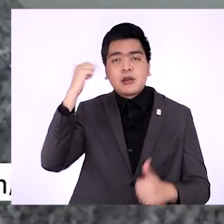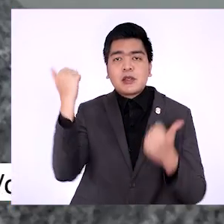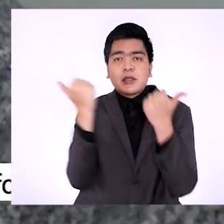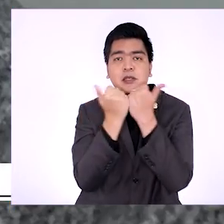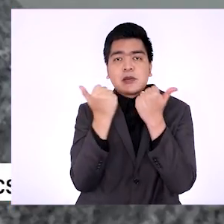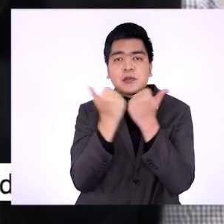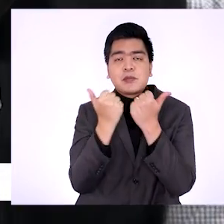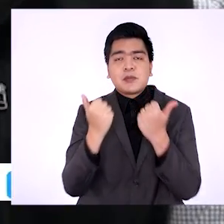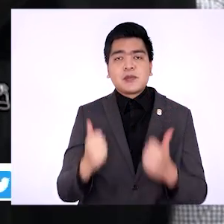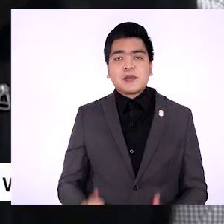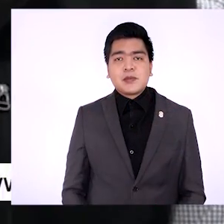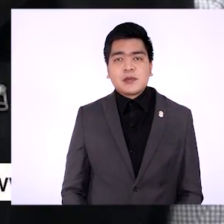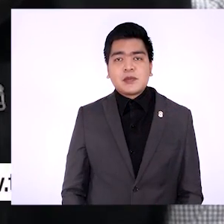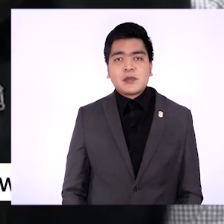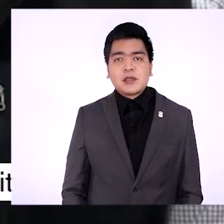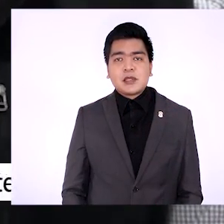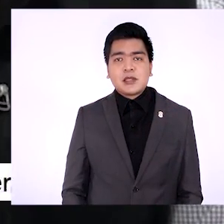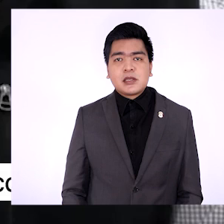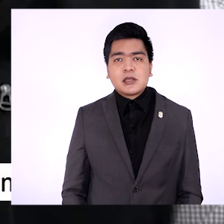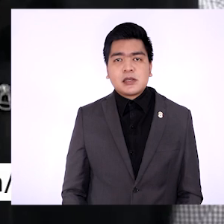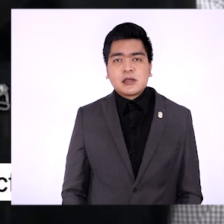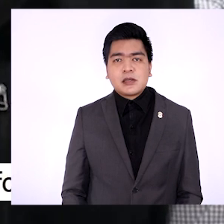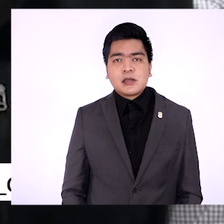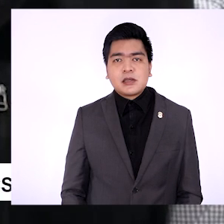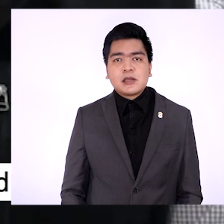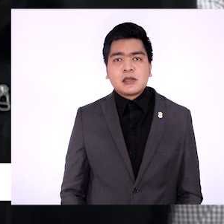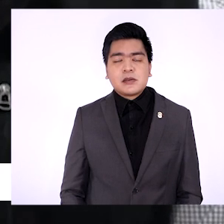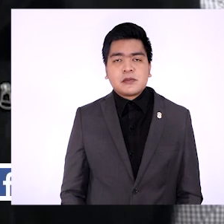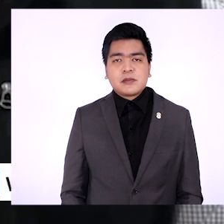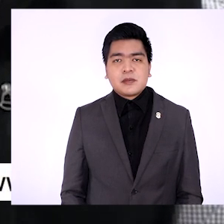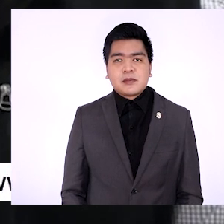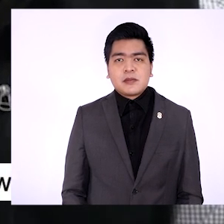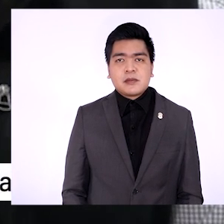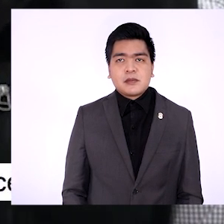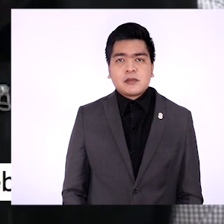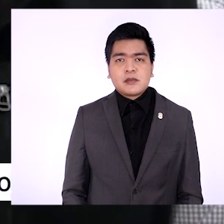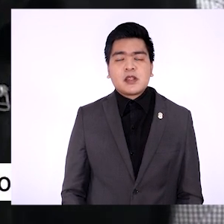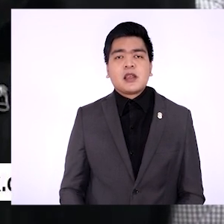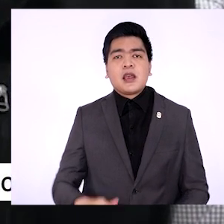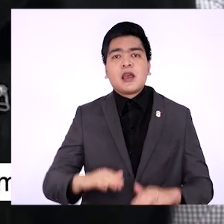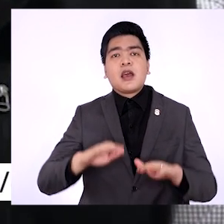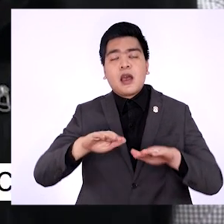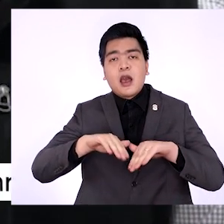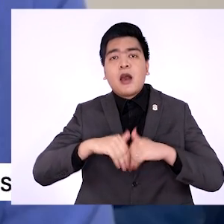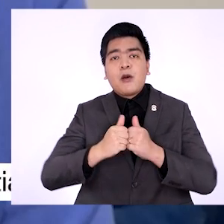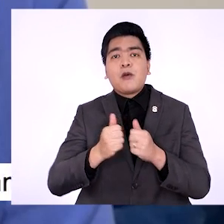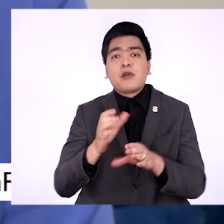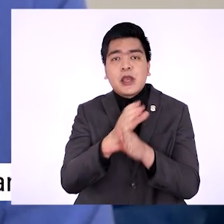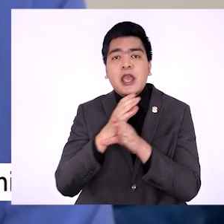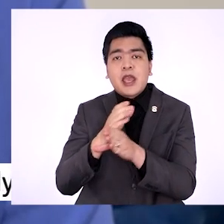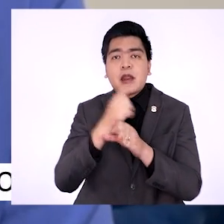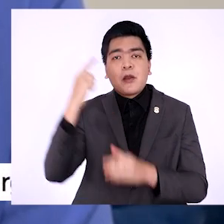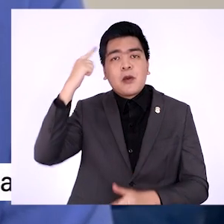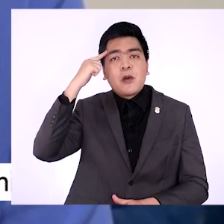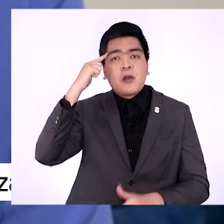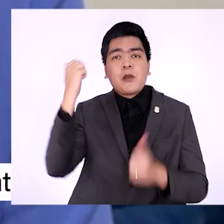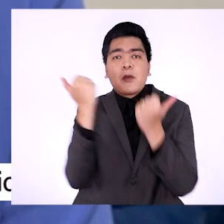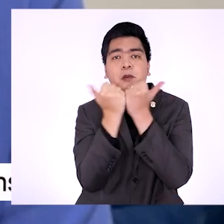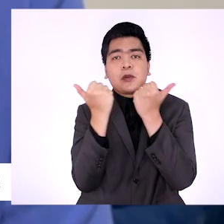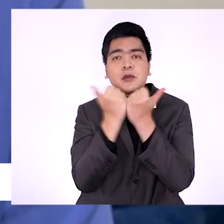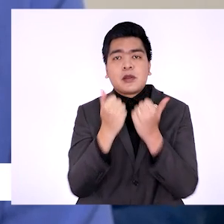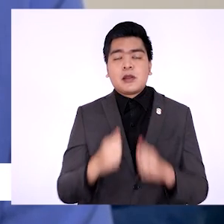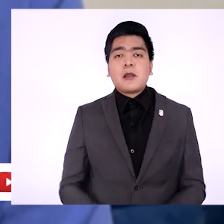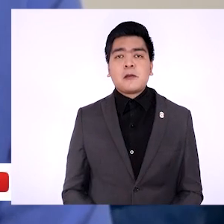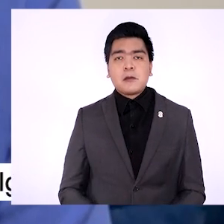and how someone on the autism spectrum should and deserves to be treated. It's important to be aware